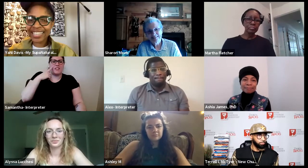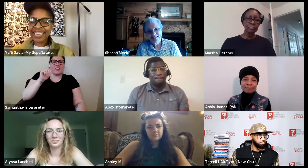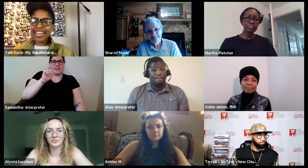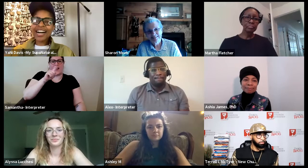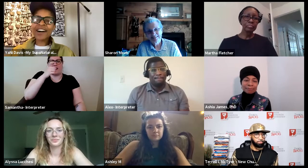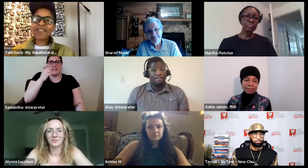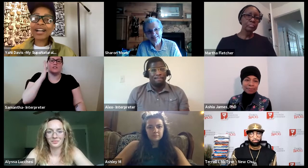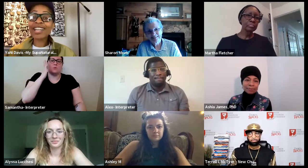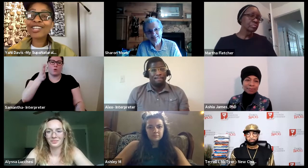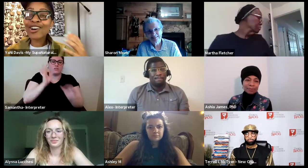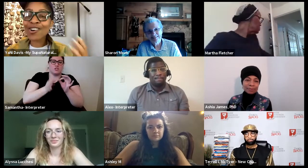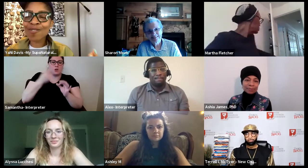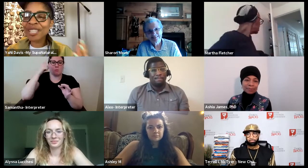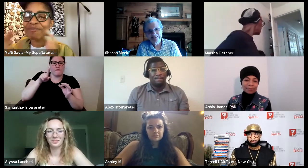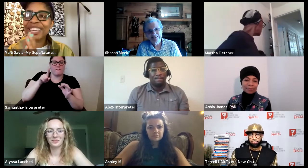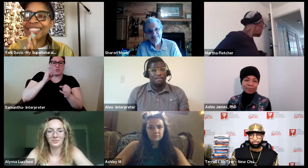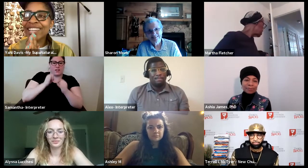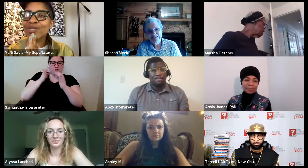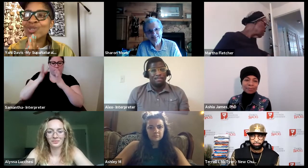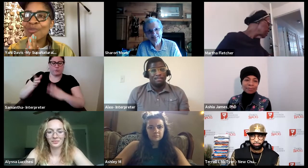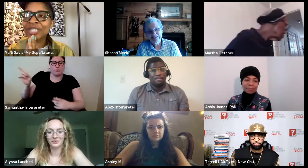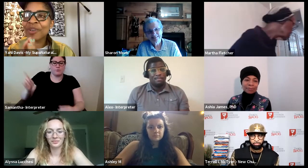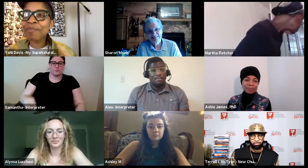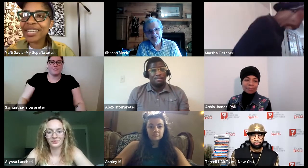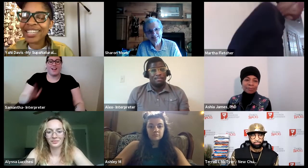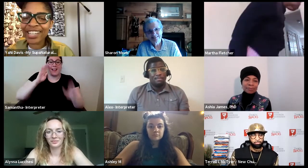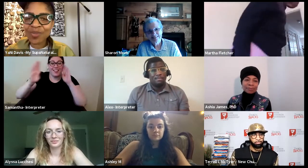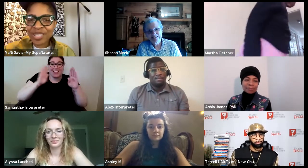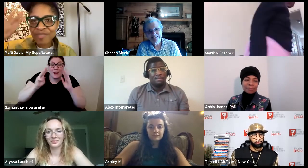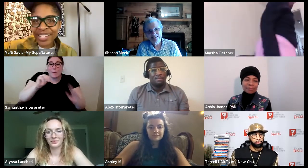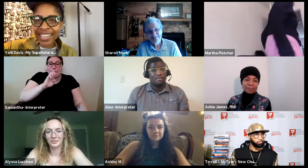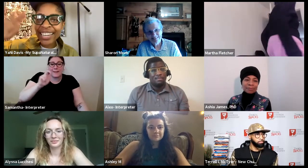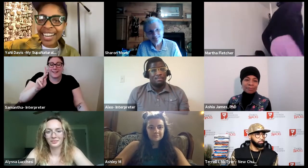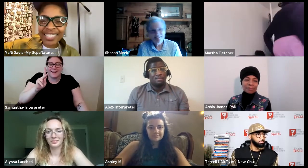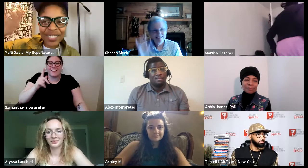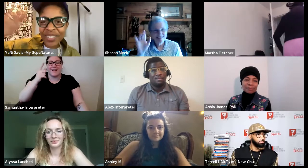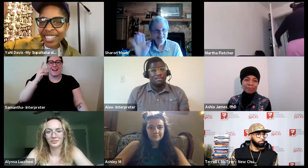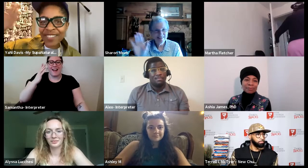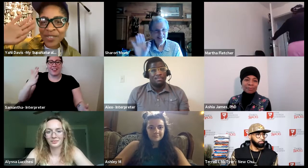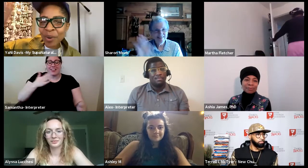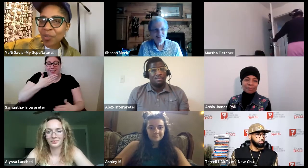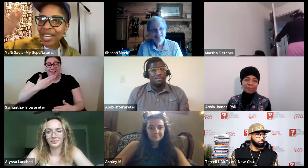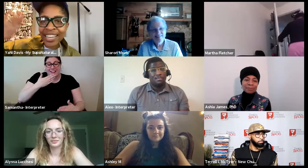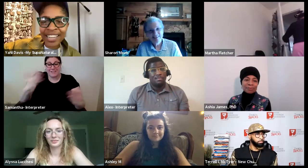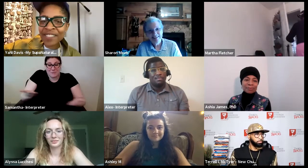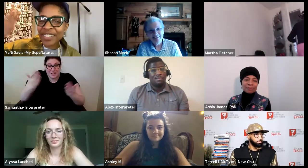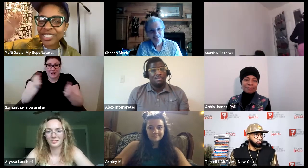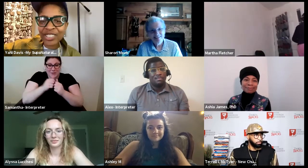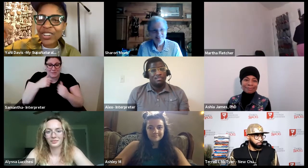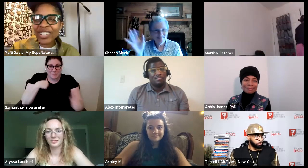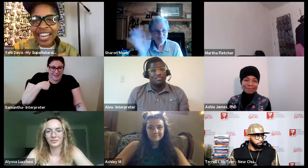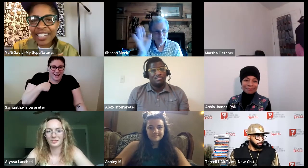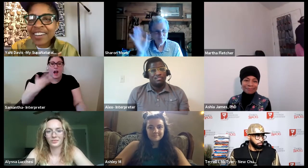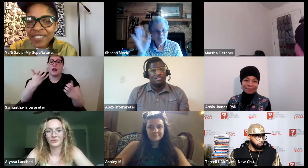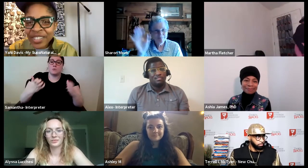Meek. Hello, Miss Meek. Thank you so much for being here with me. I just want to give you a wave, let